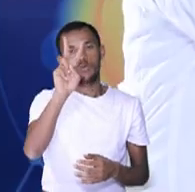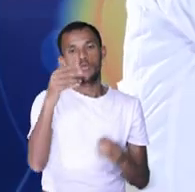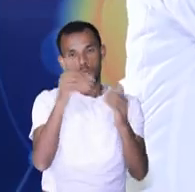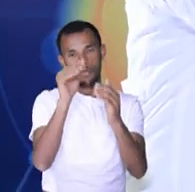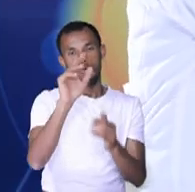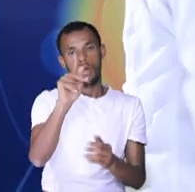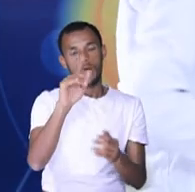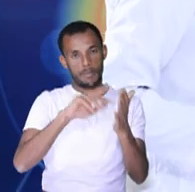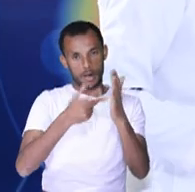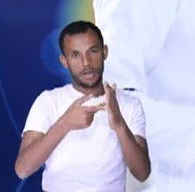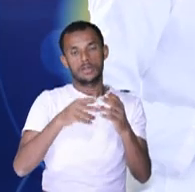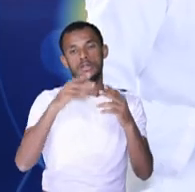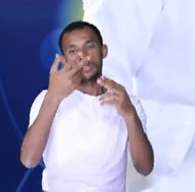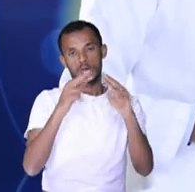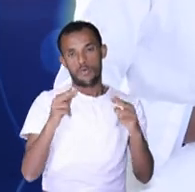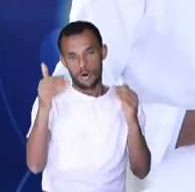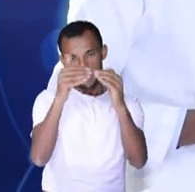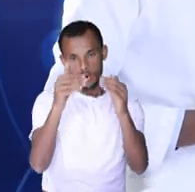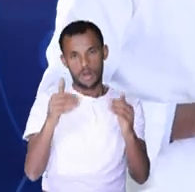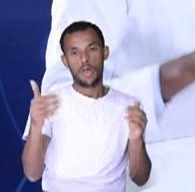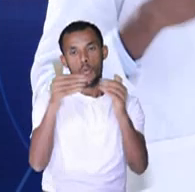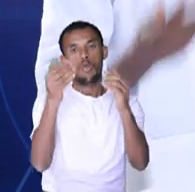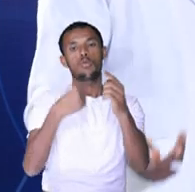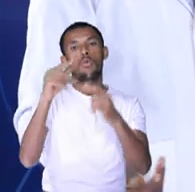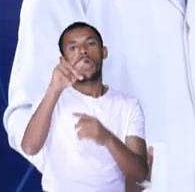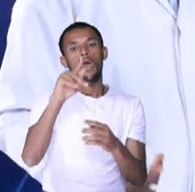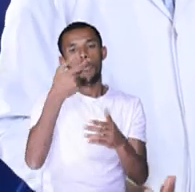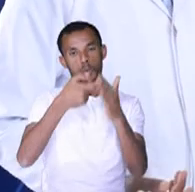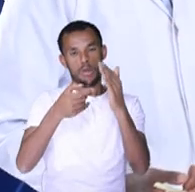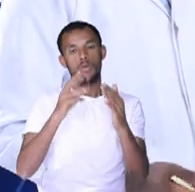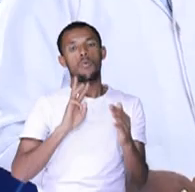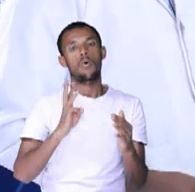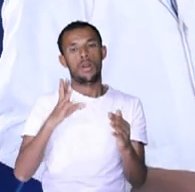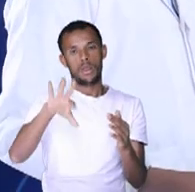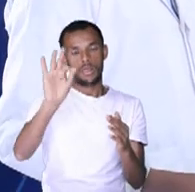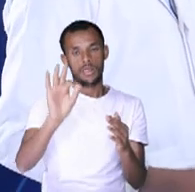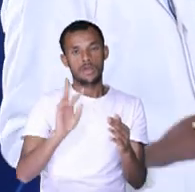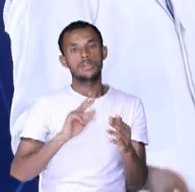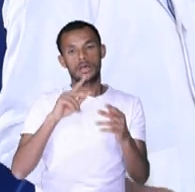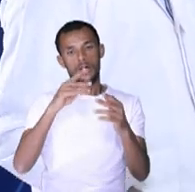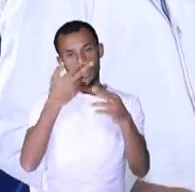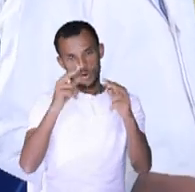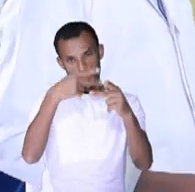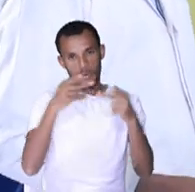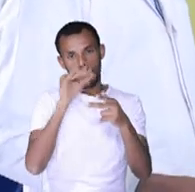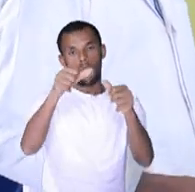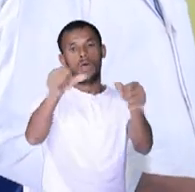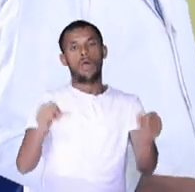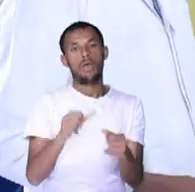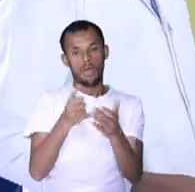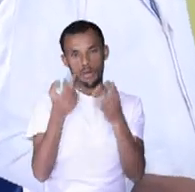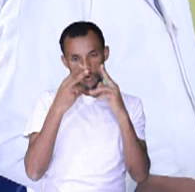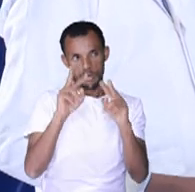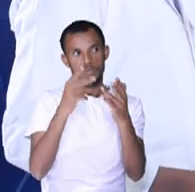if the ratio of the corresponding side is equal to k, then what will happen? The ratio of the perimeter and the area. It